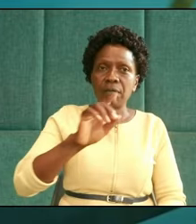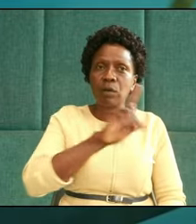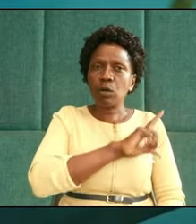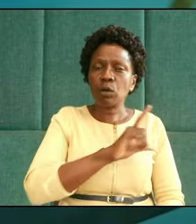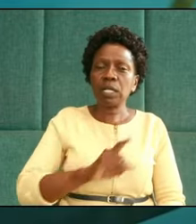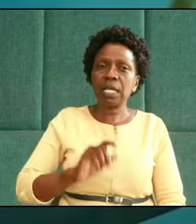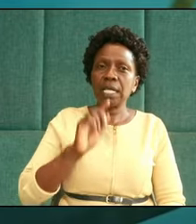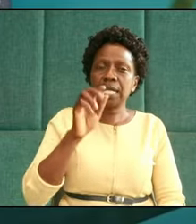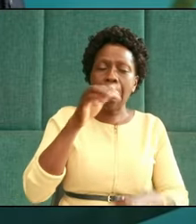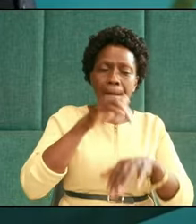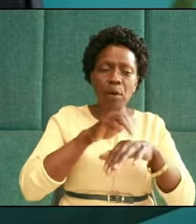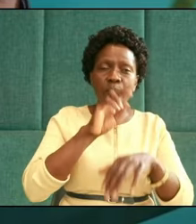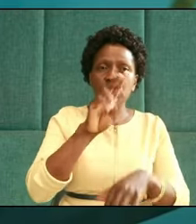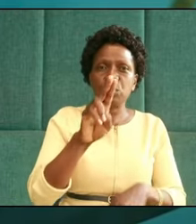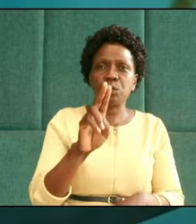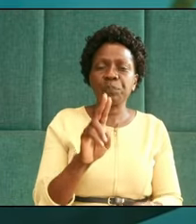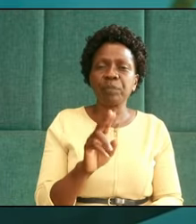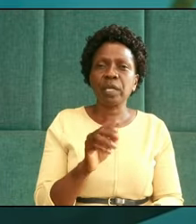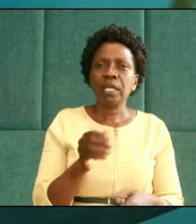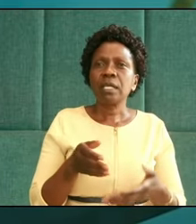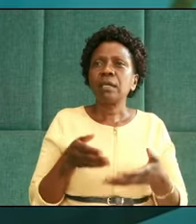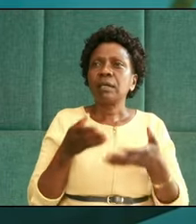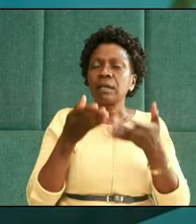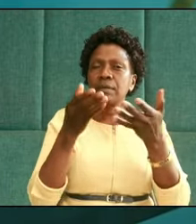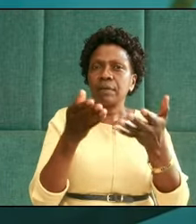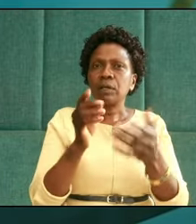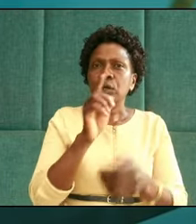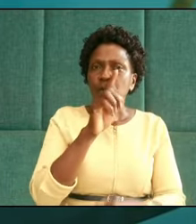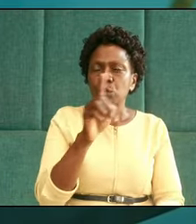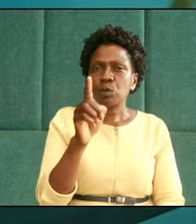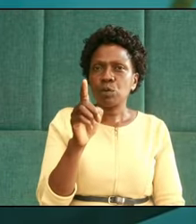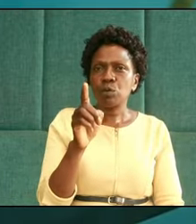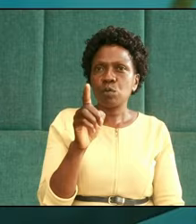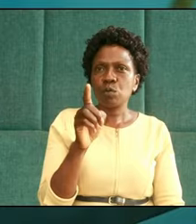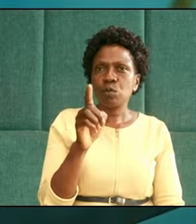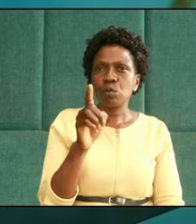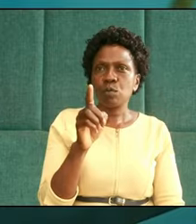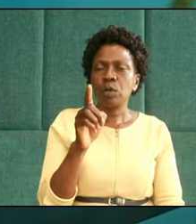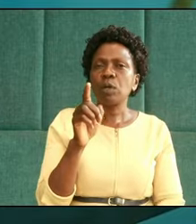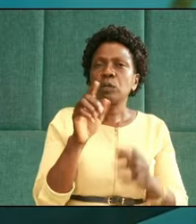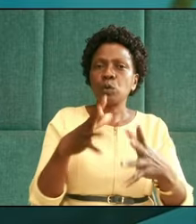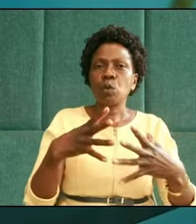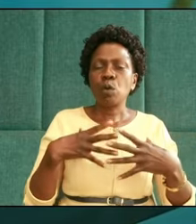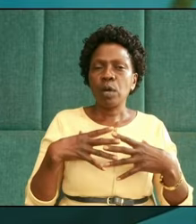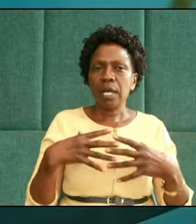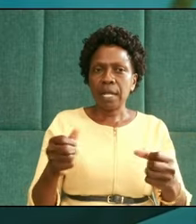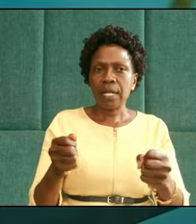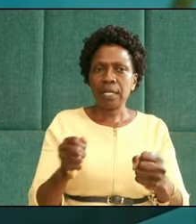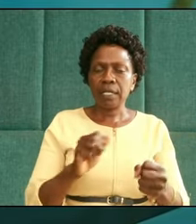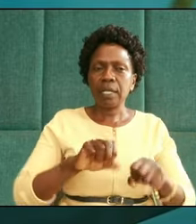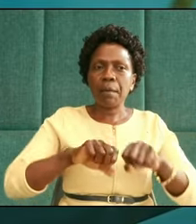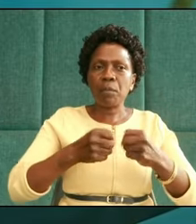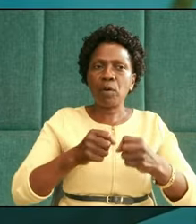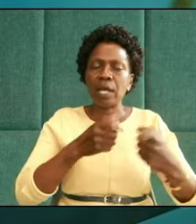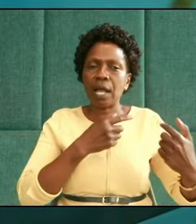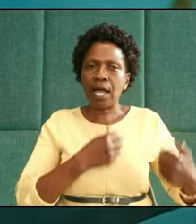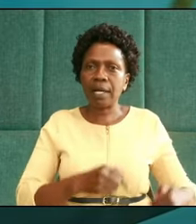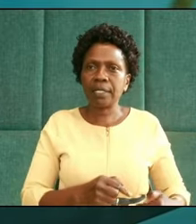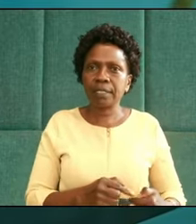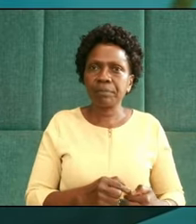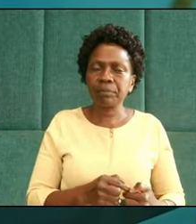me. It has anointed me to heal the brokenhearted, to set